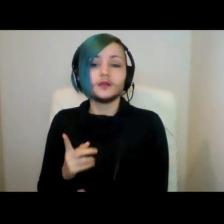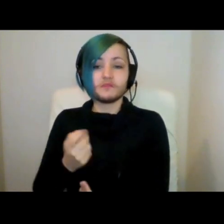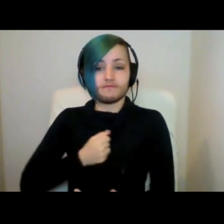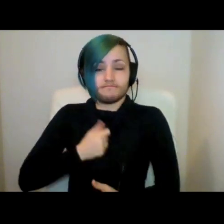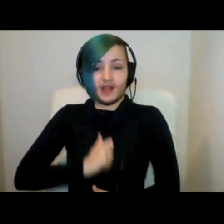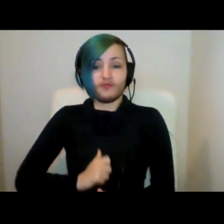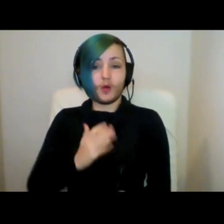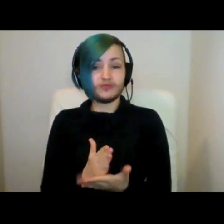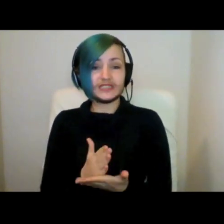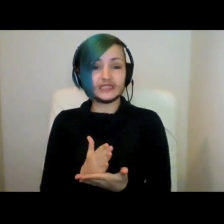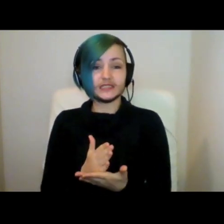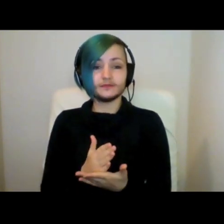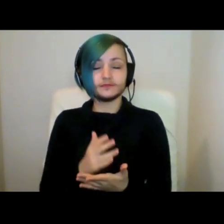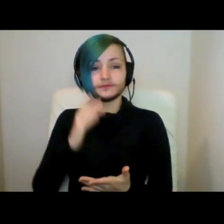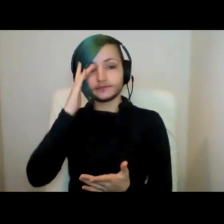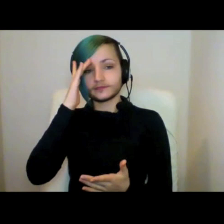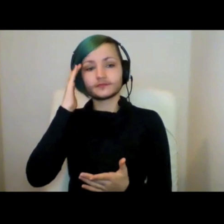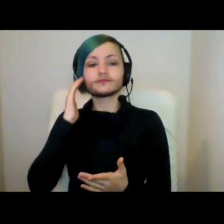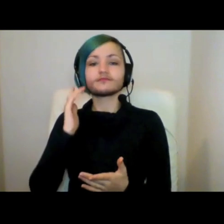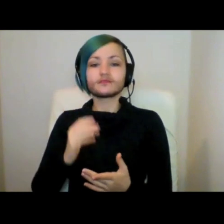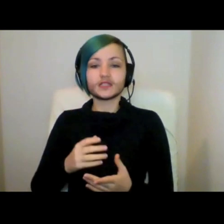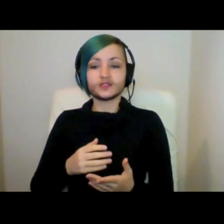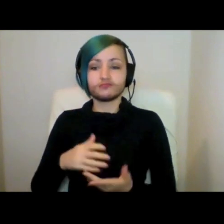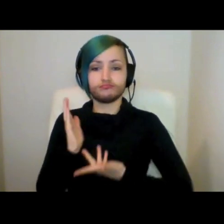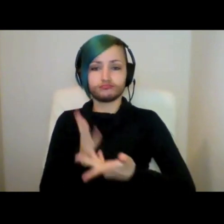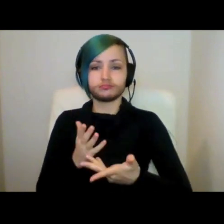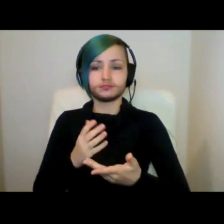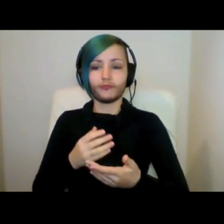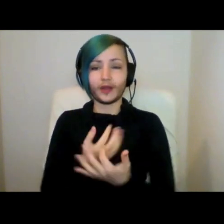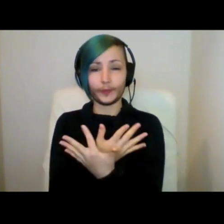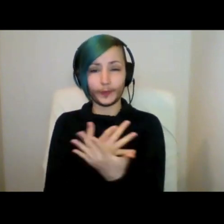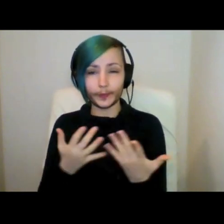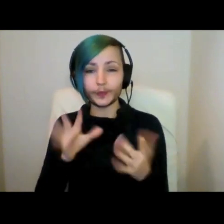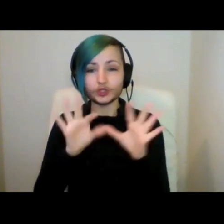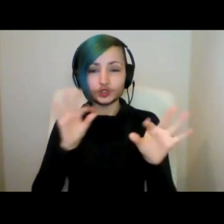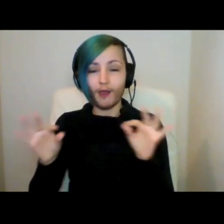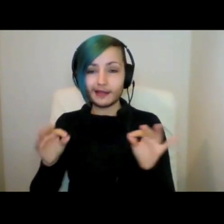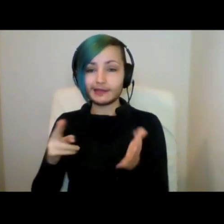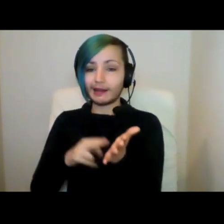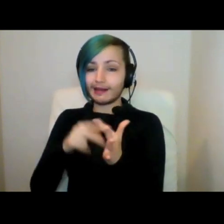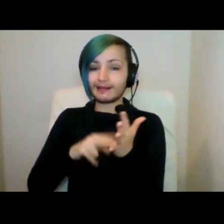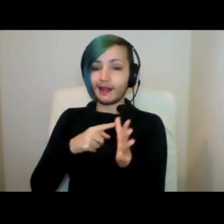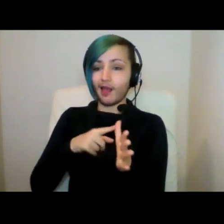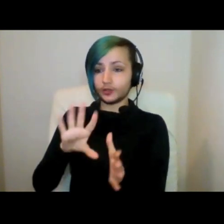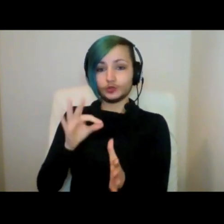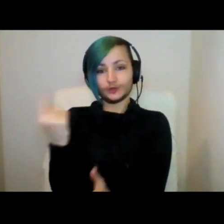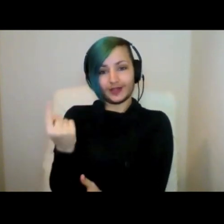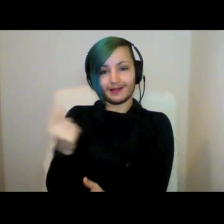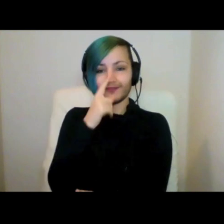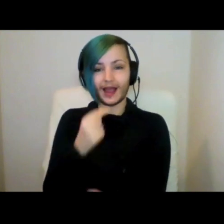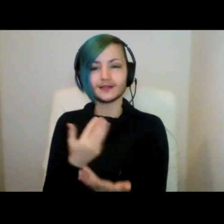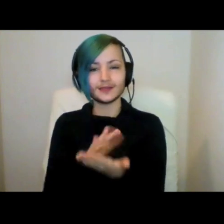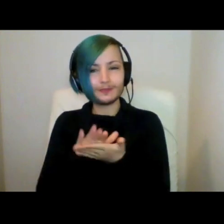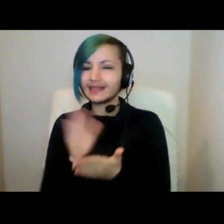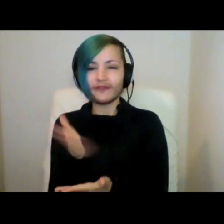has been about just laying out a massive choice of things for Nina to choose. So everything is accessible,